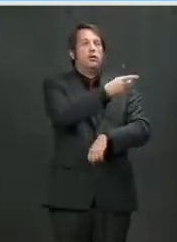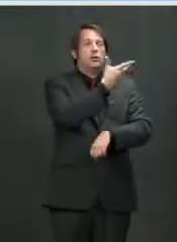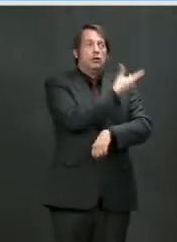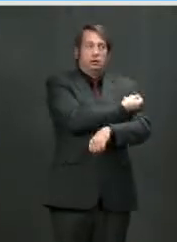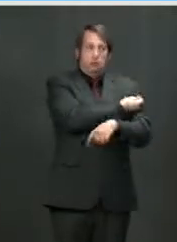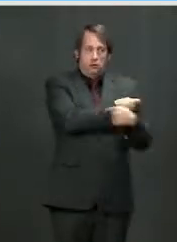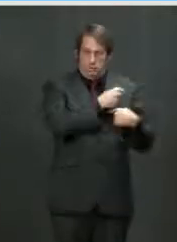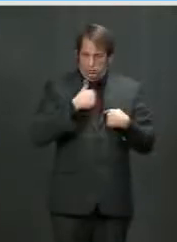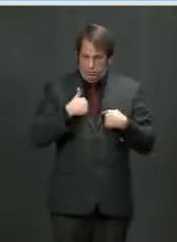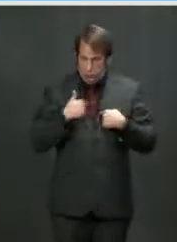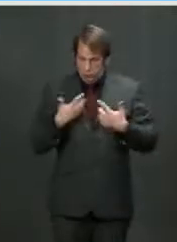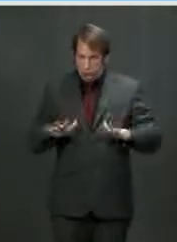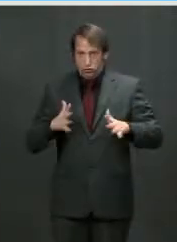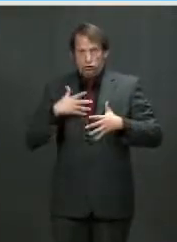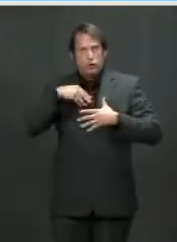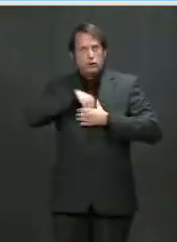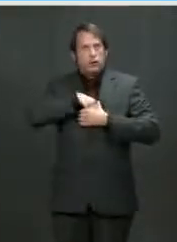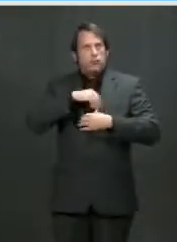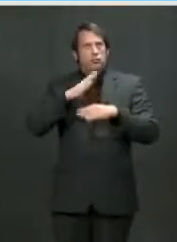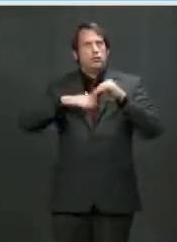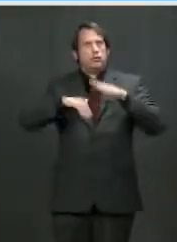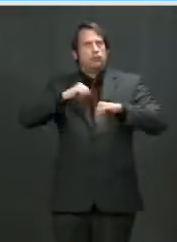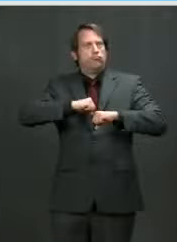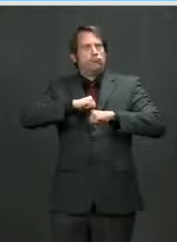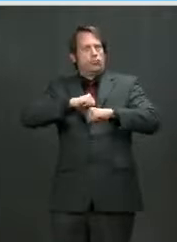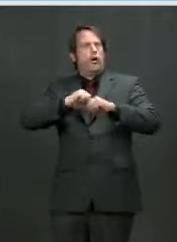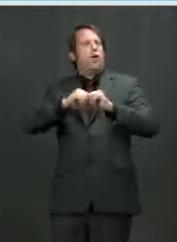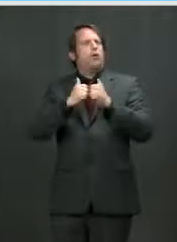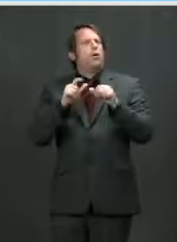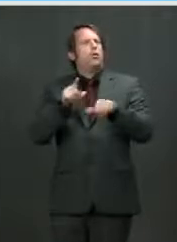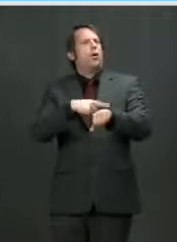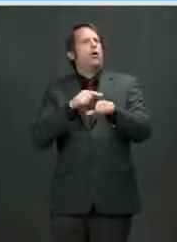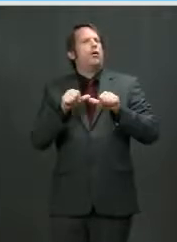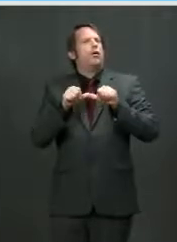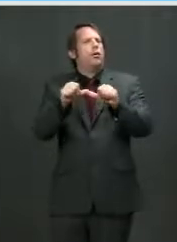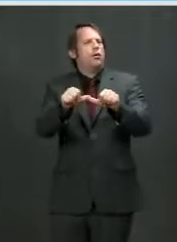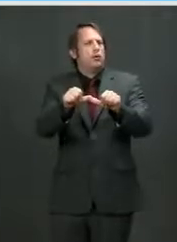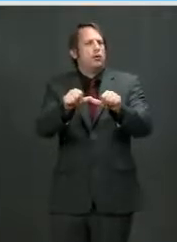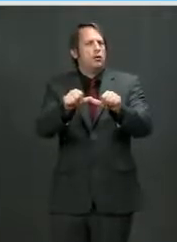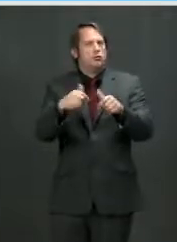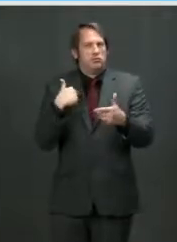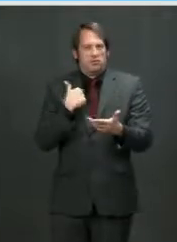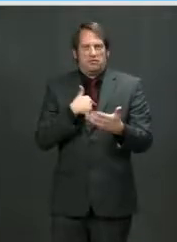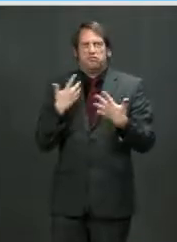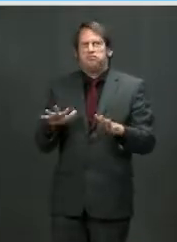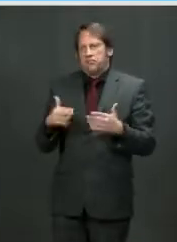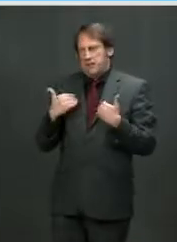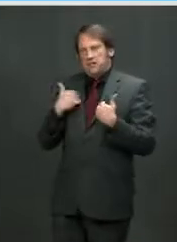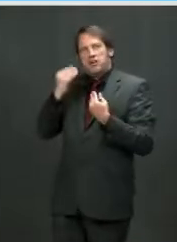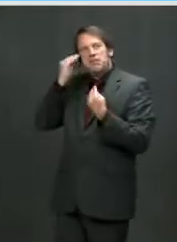to natural infection, we now have a considerable amount of information related to the